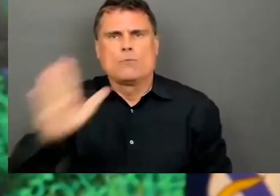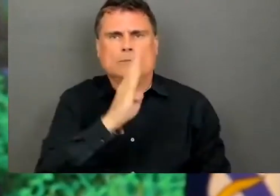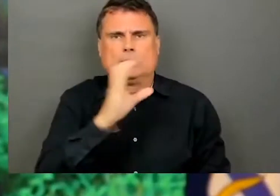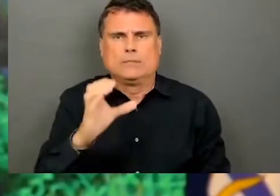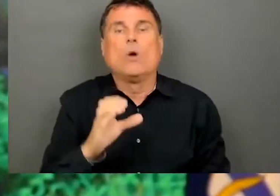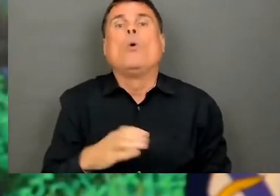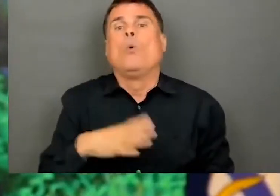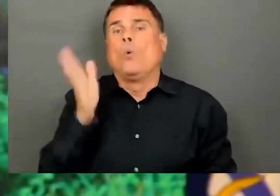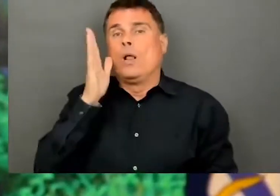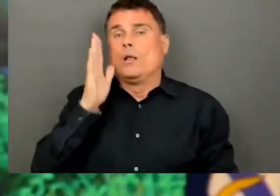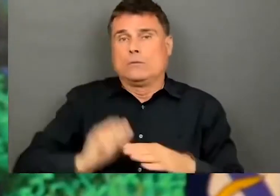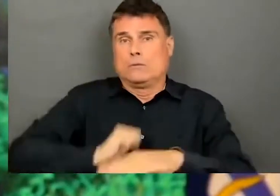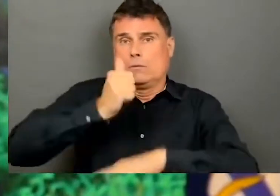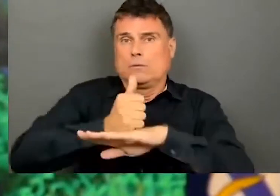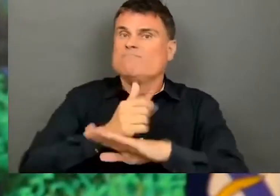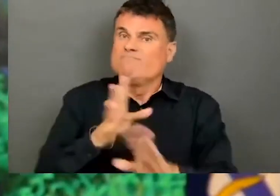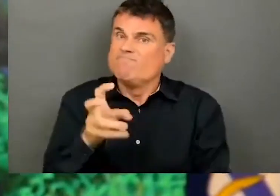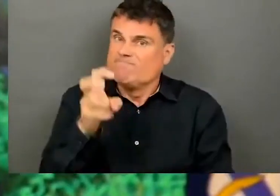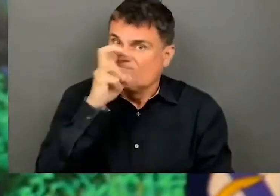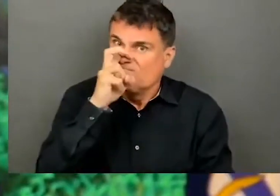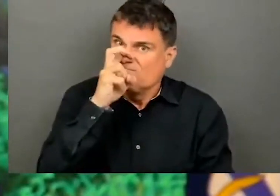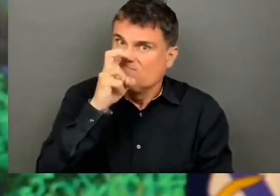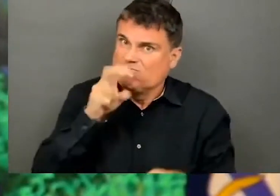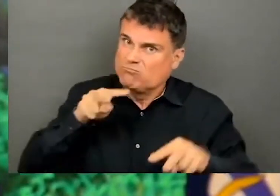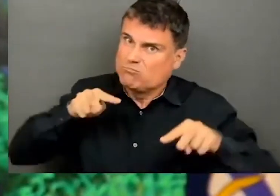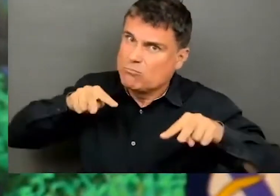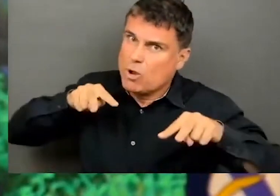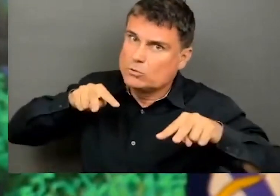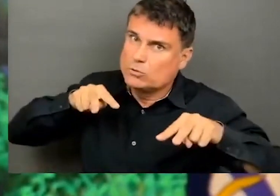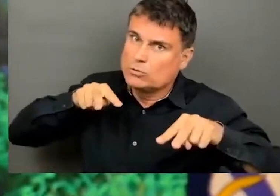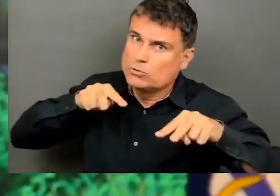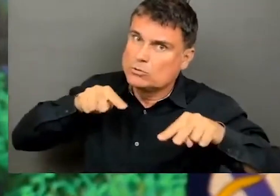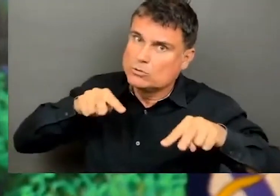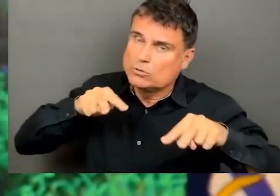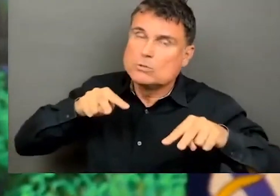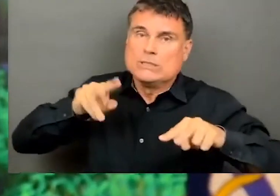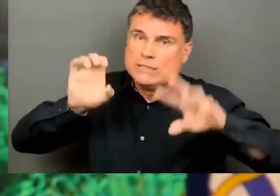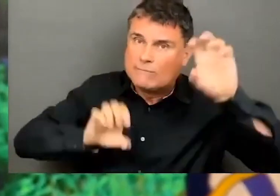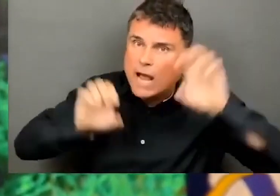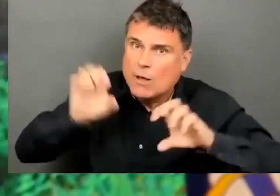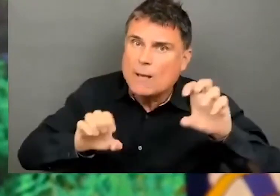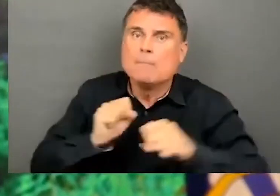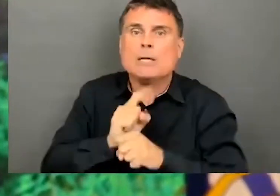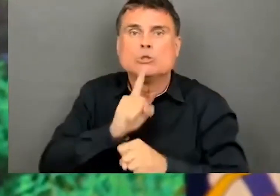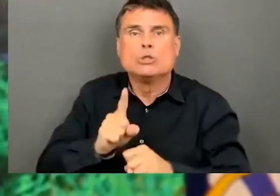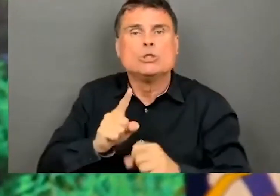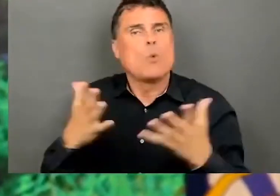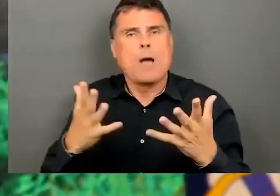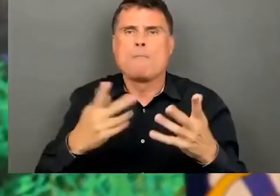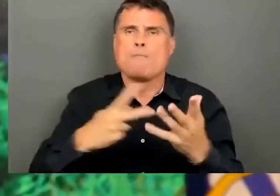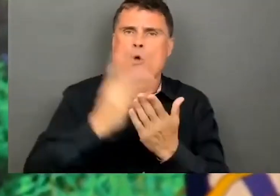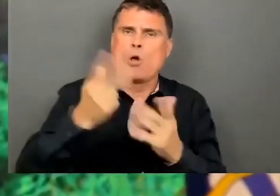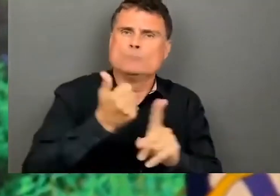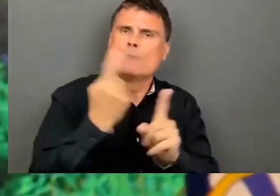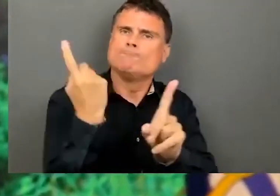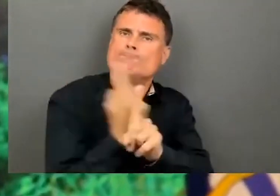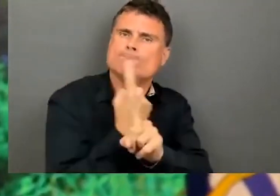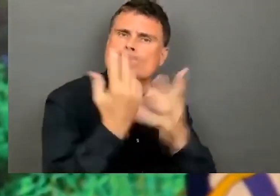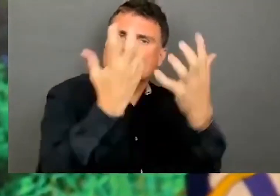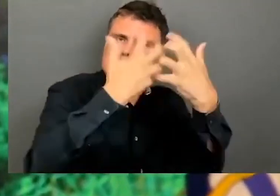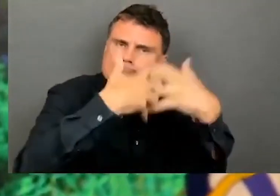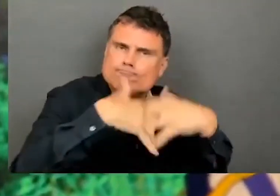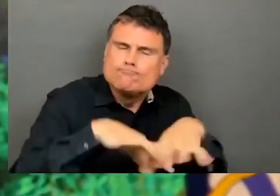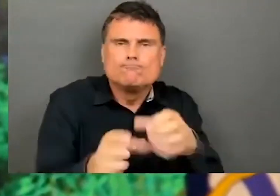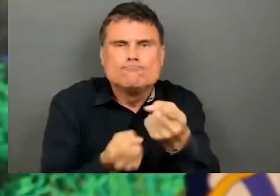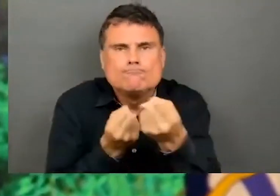right path, and further phases will expand access once that clinical guidance is developed based on